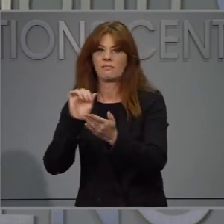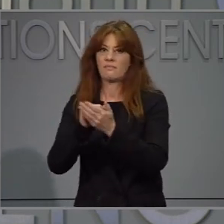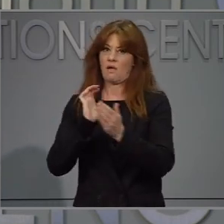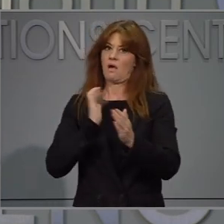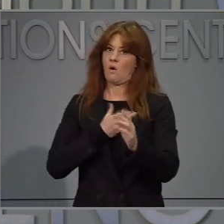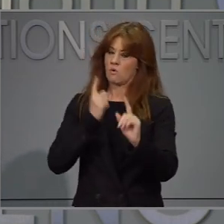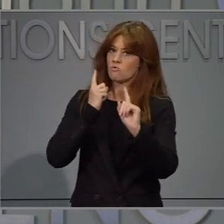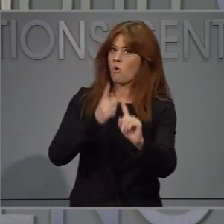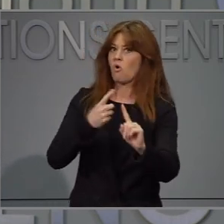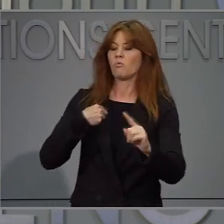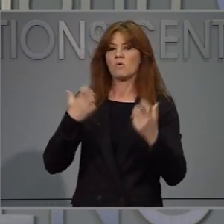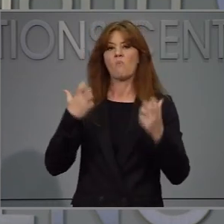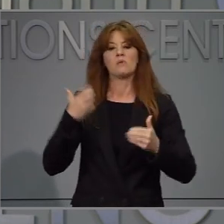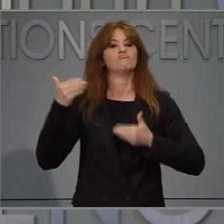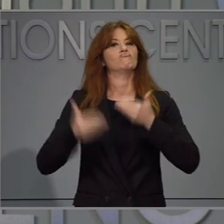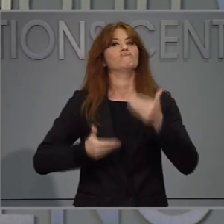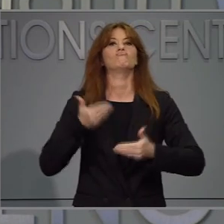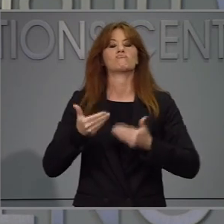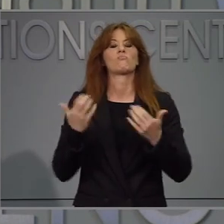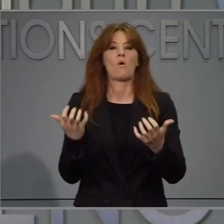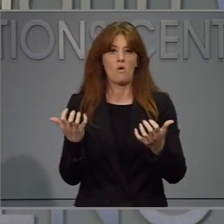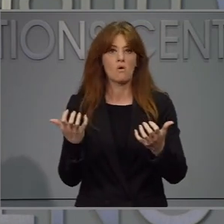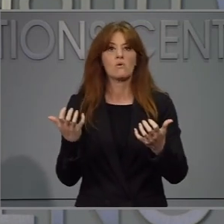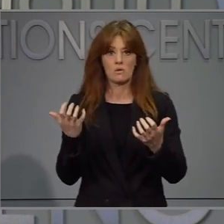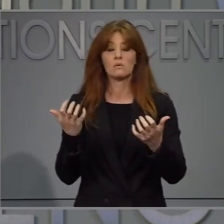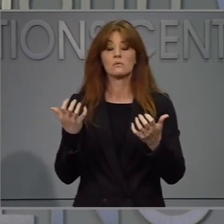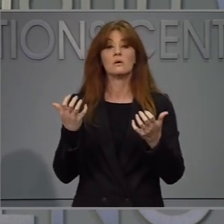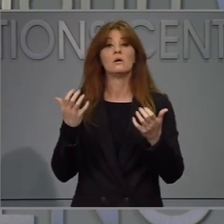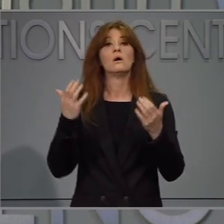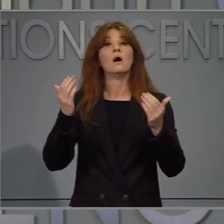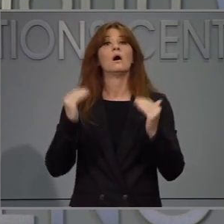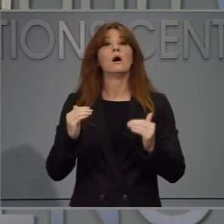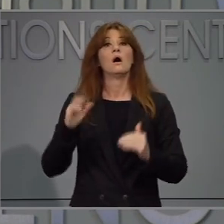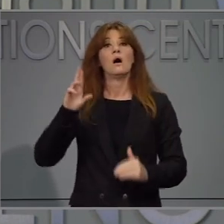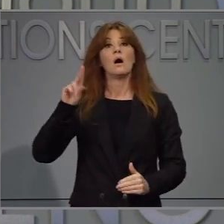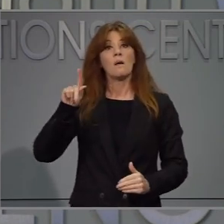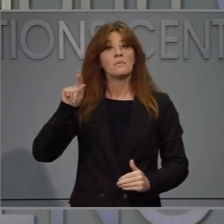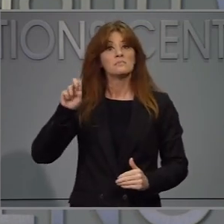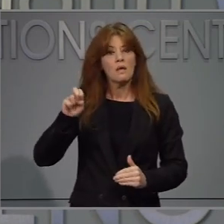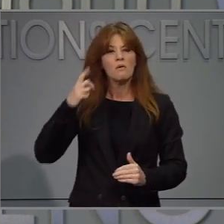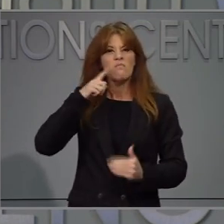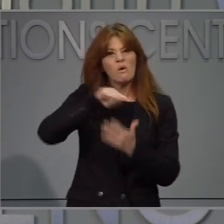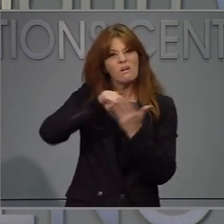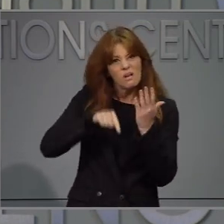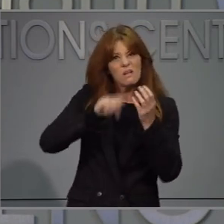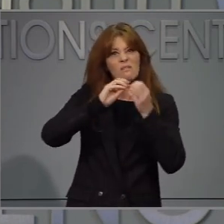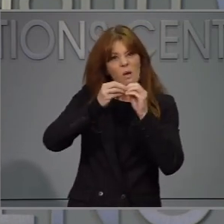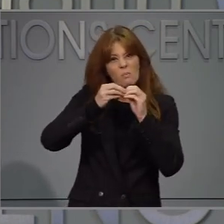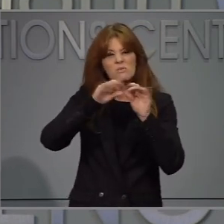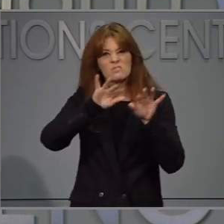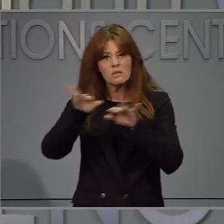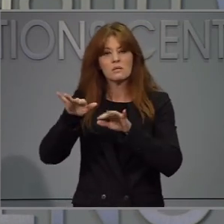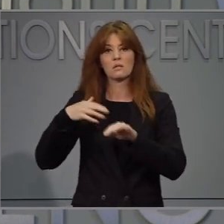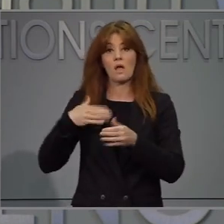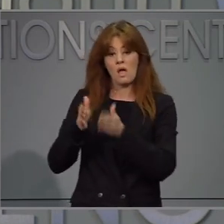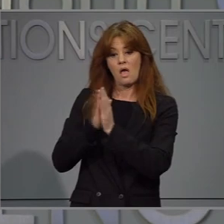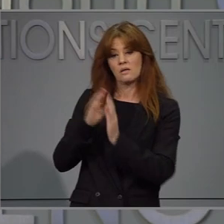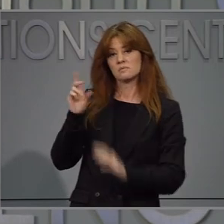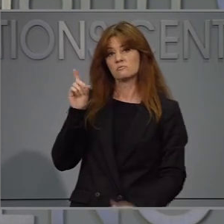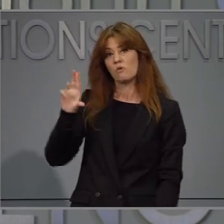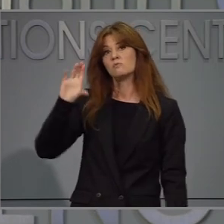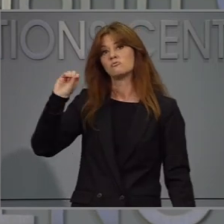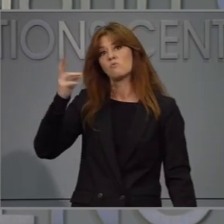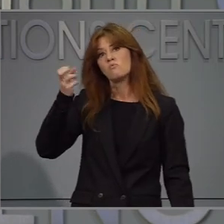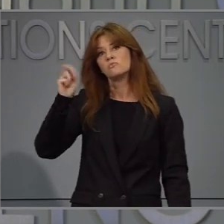to move forward. Now for an update on those indicators, I'll ask Dr. Cohen